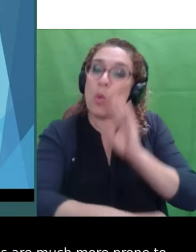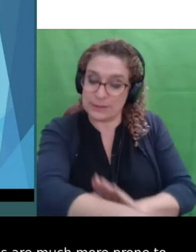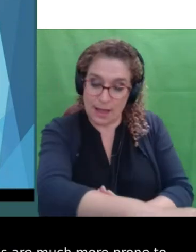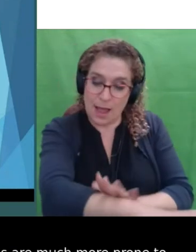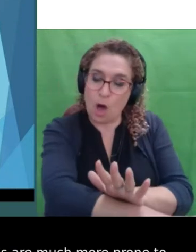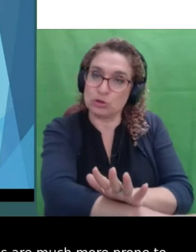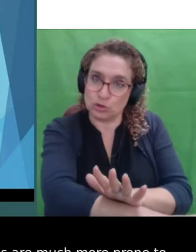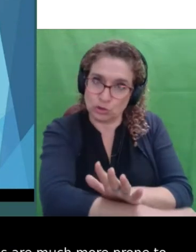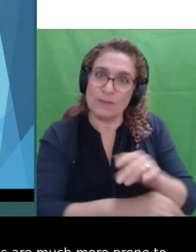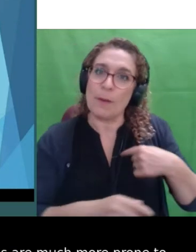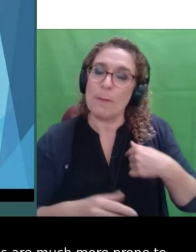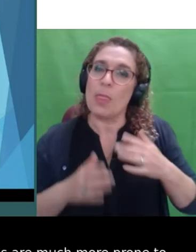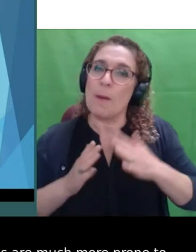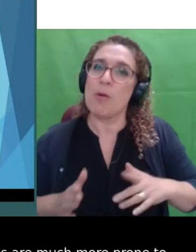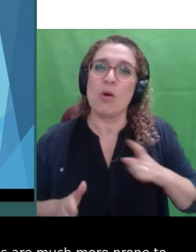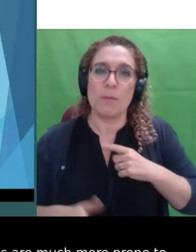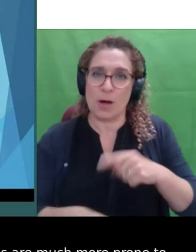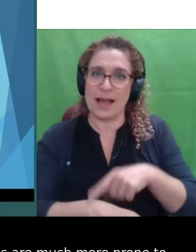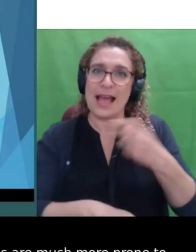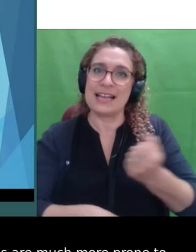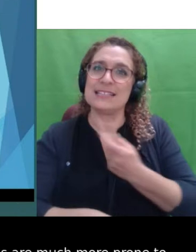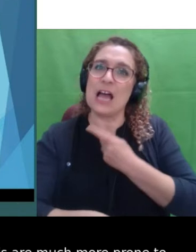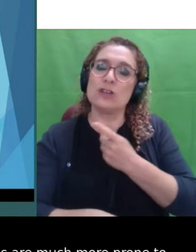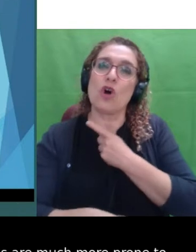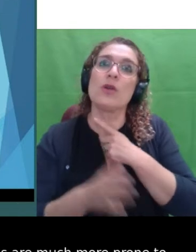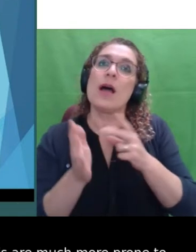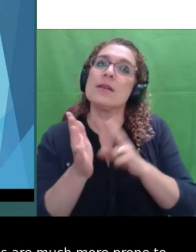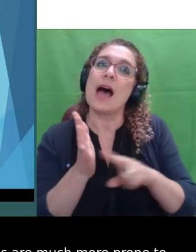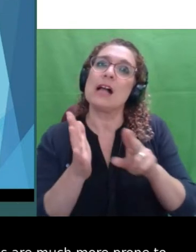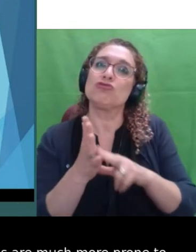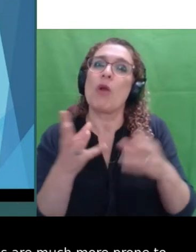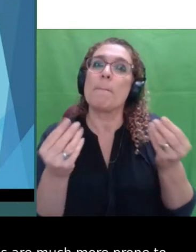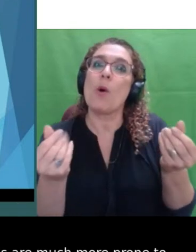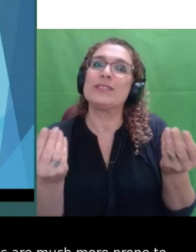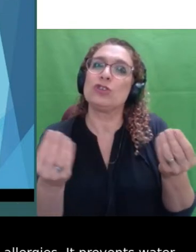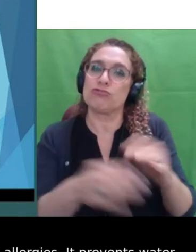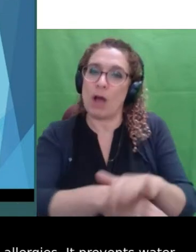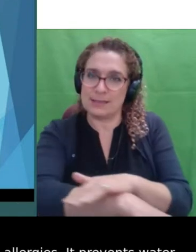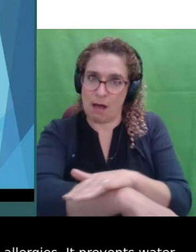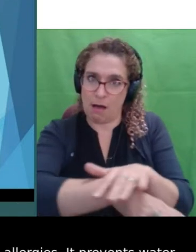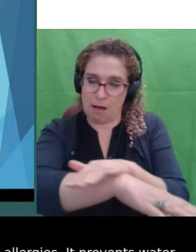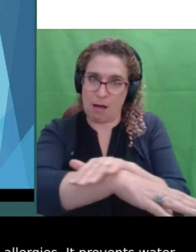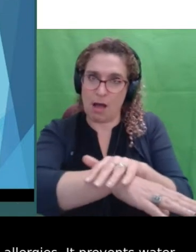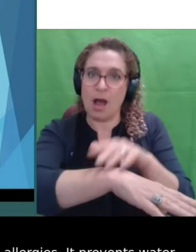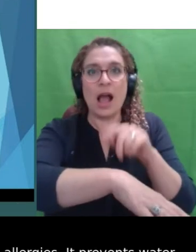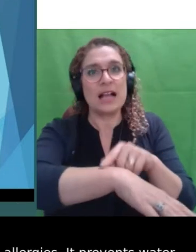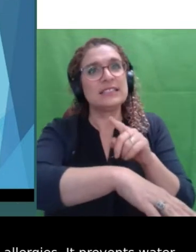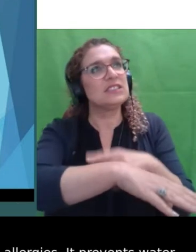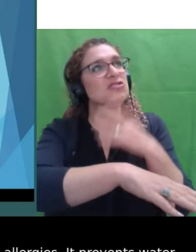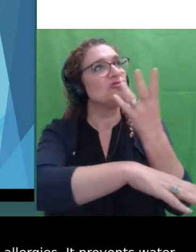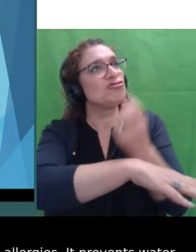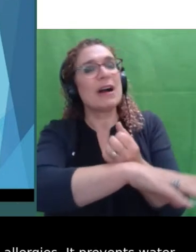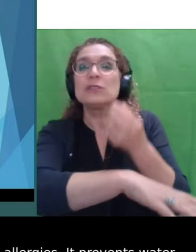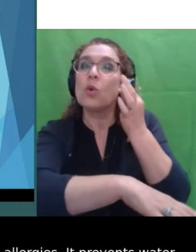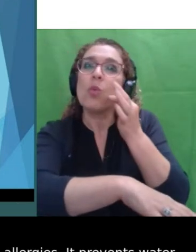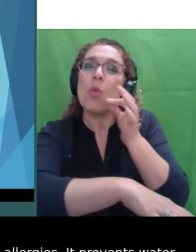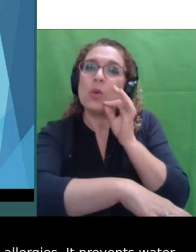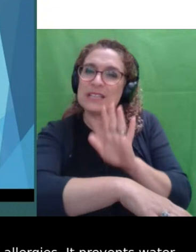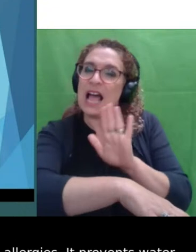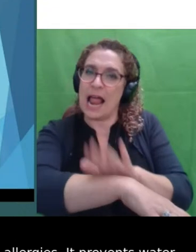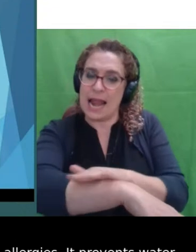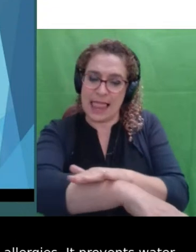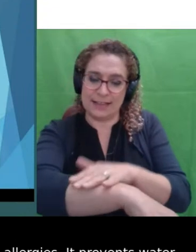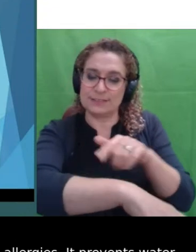level of natural moisturizing factors within the normal skin attracting water and leading to this very resilient